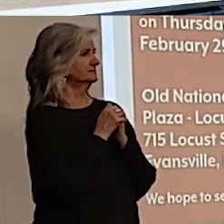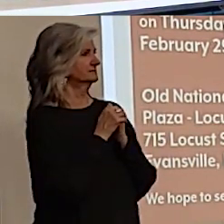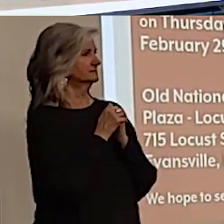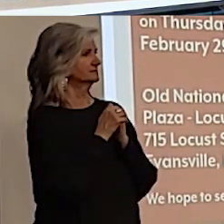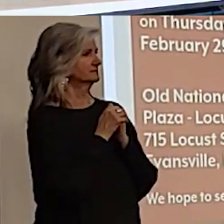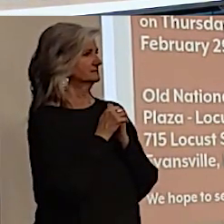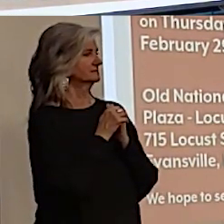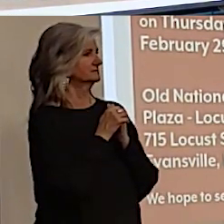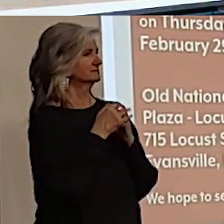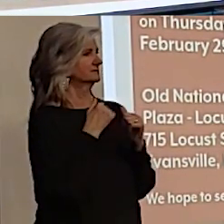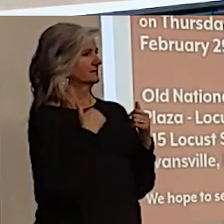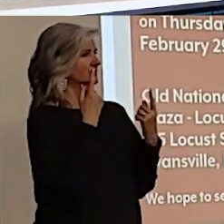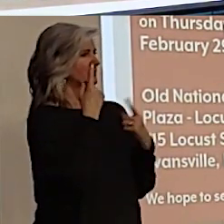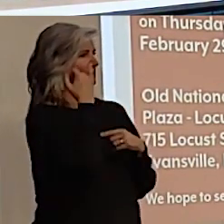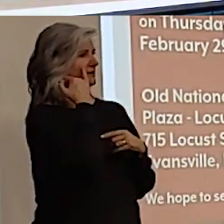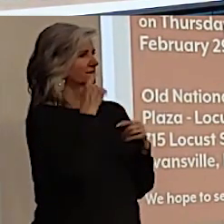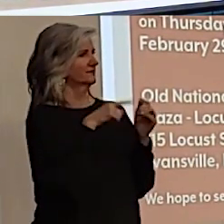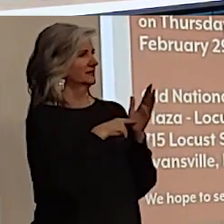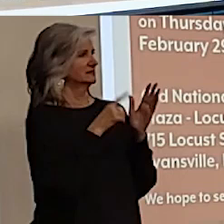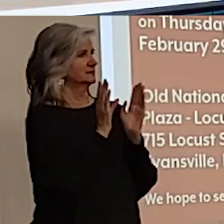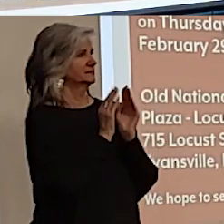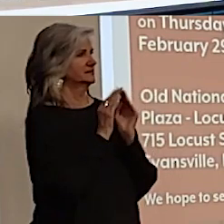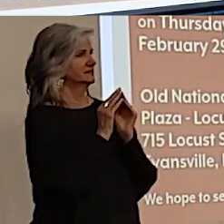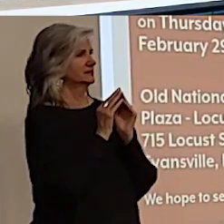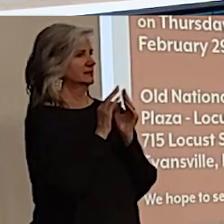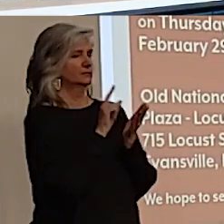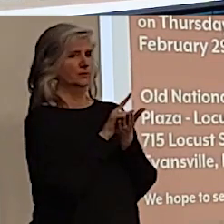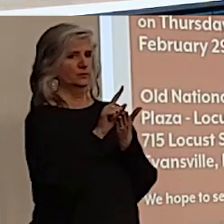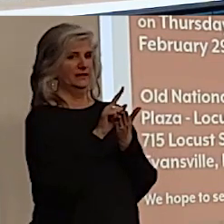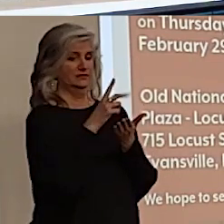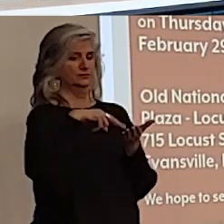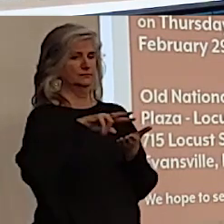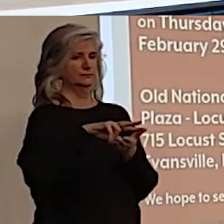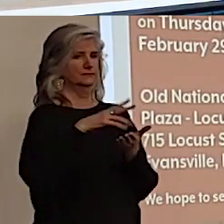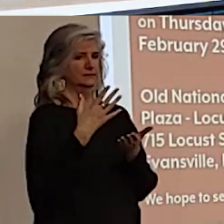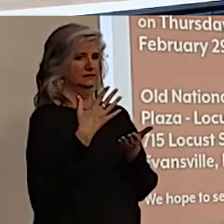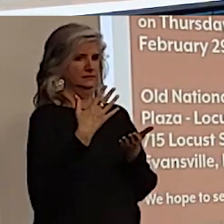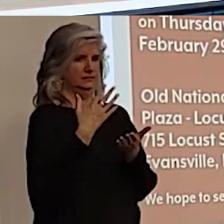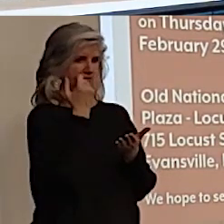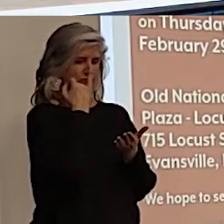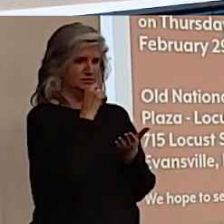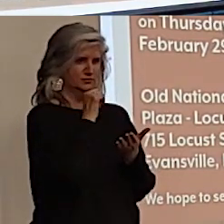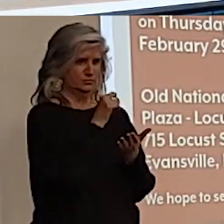I wonder if at this meeting a week on Thursday that we don't need